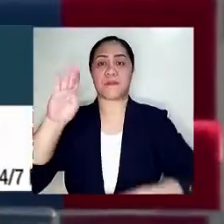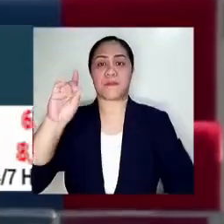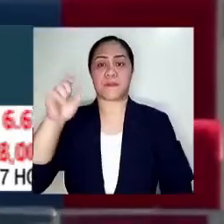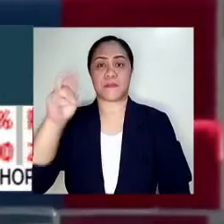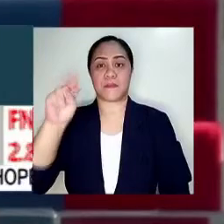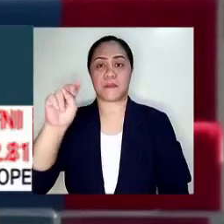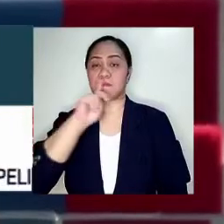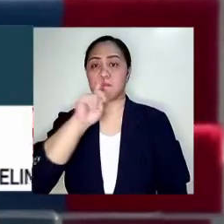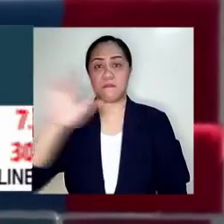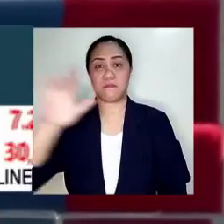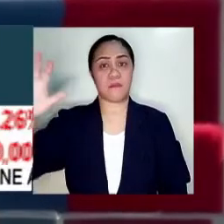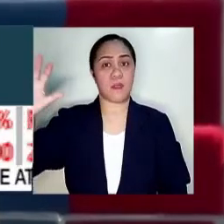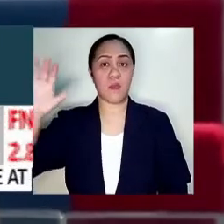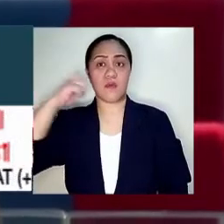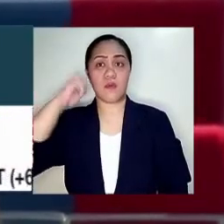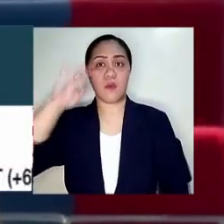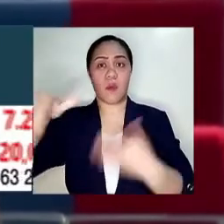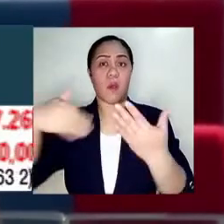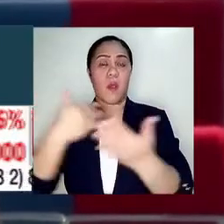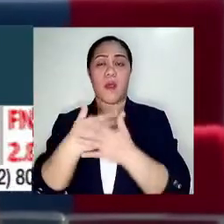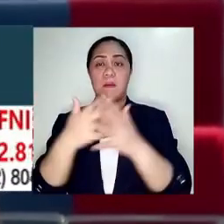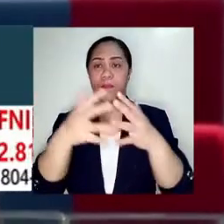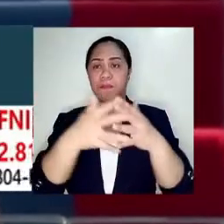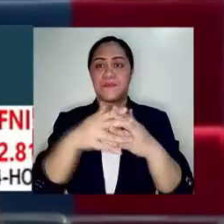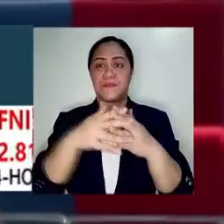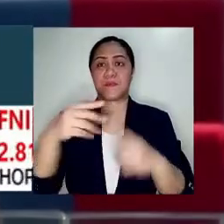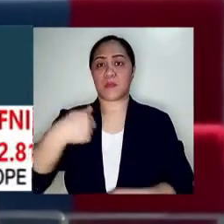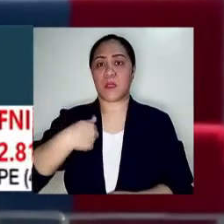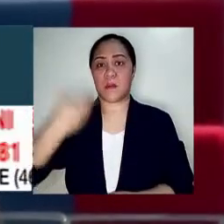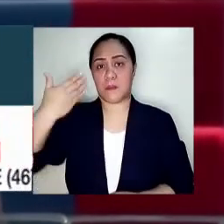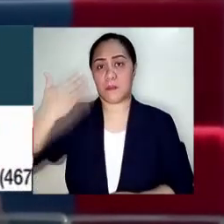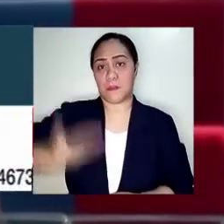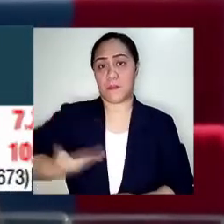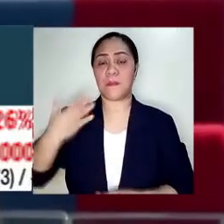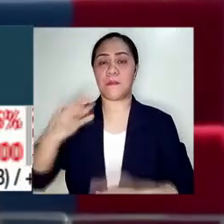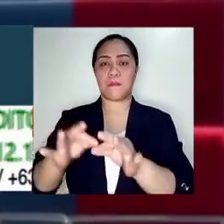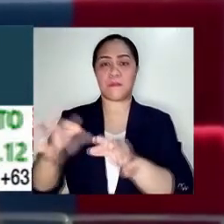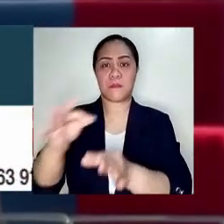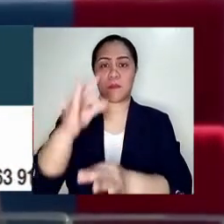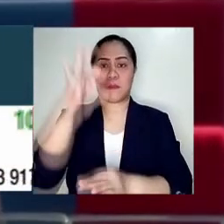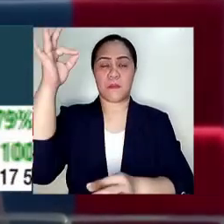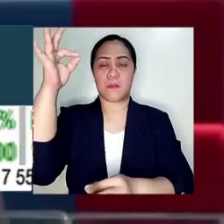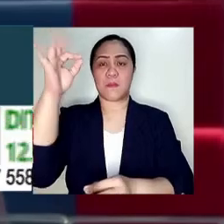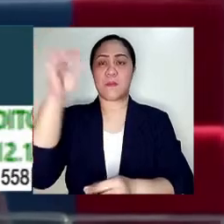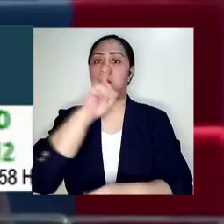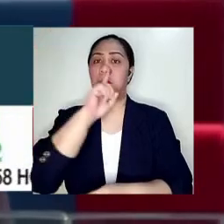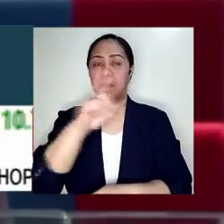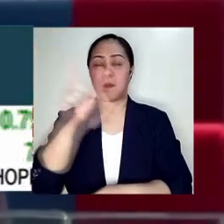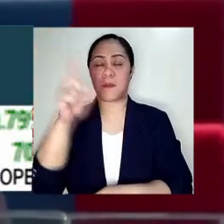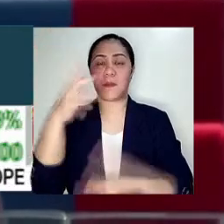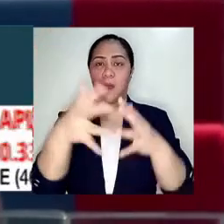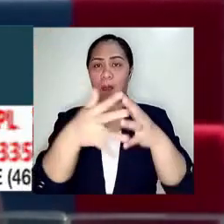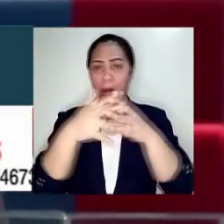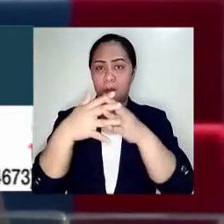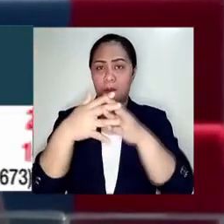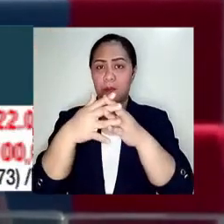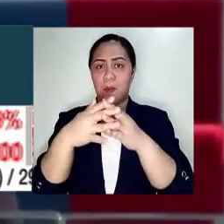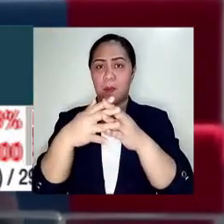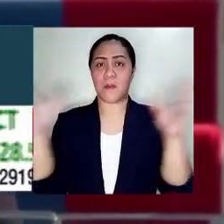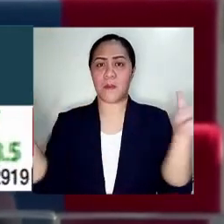Americans. My whole soul is in this, bringing America together, uniting our